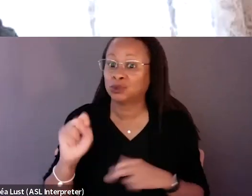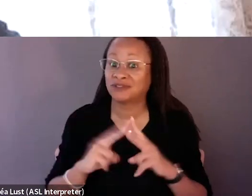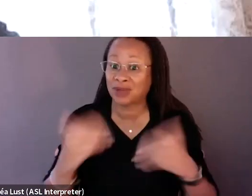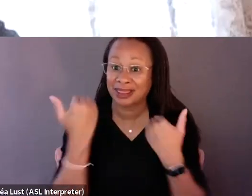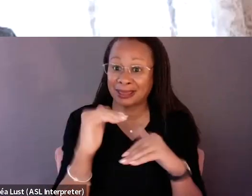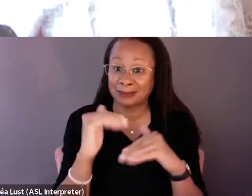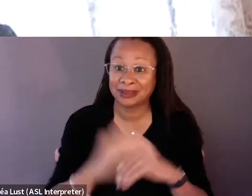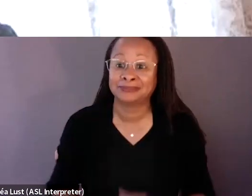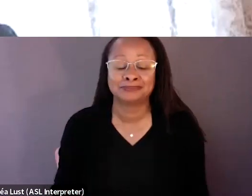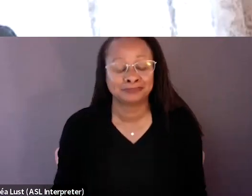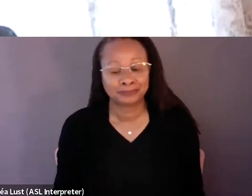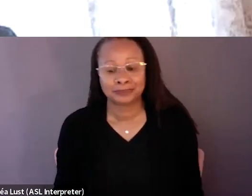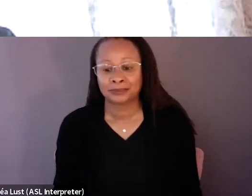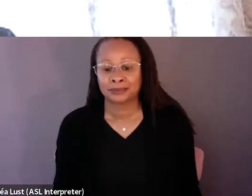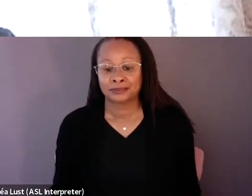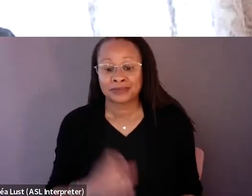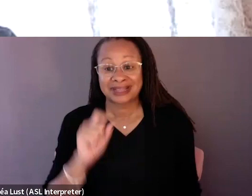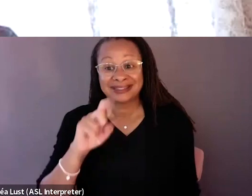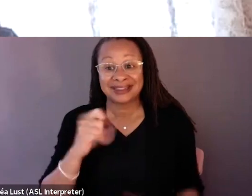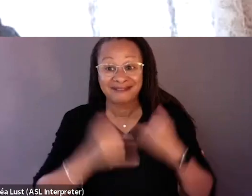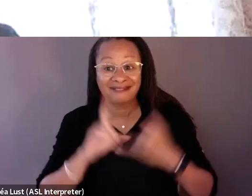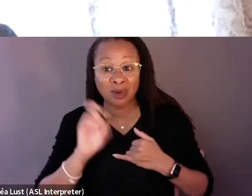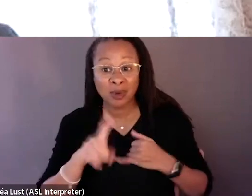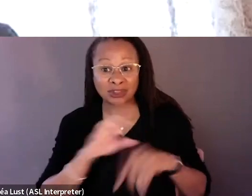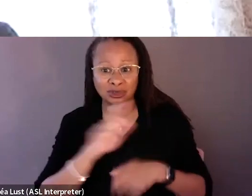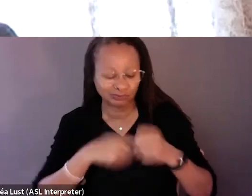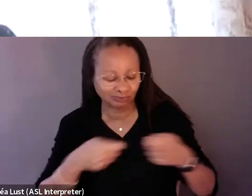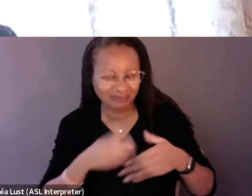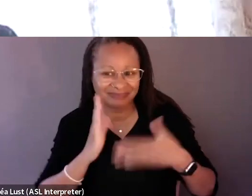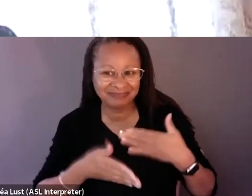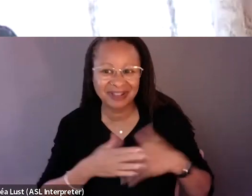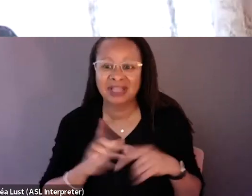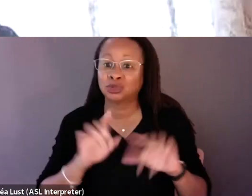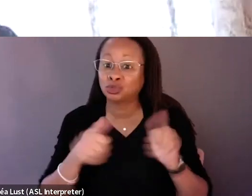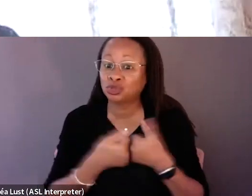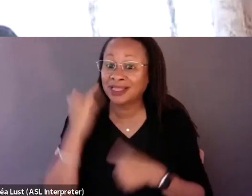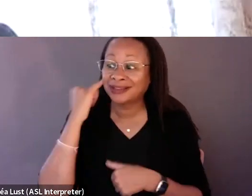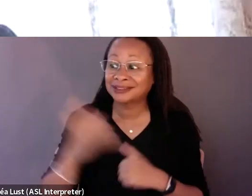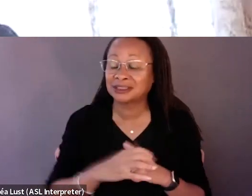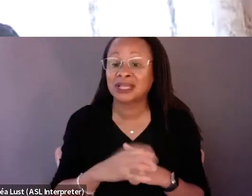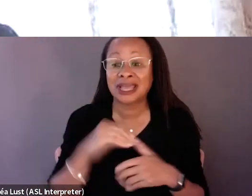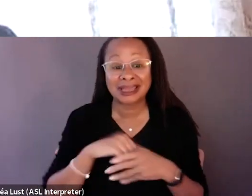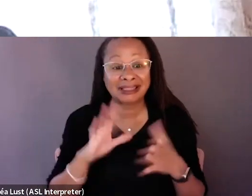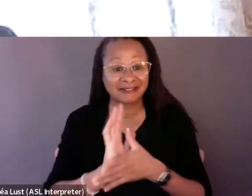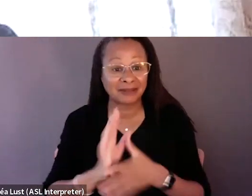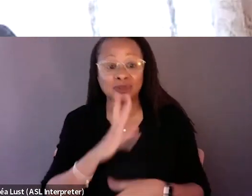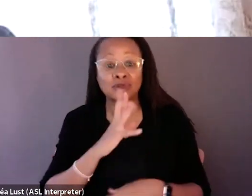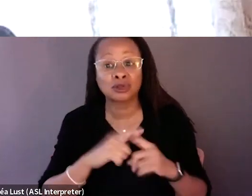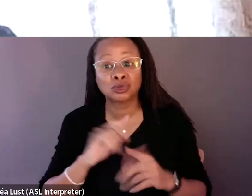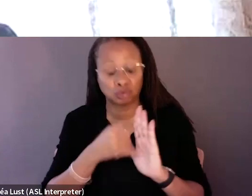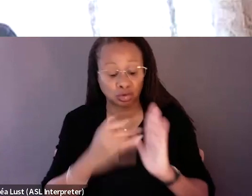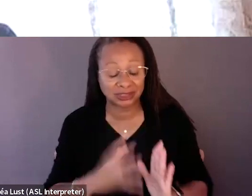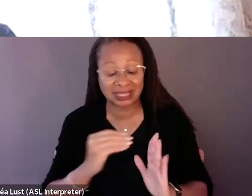I guess as a final question to wrap things up, like you said, in sort of challenging those ideas, you in this film you do talk to journalists